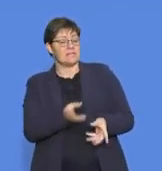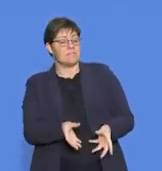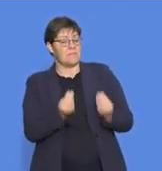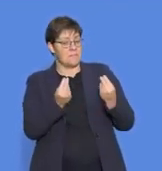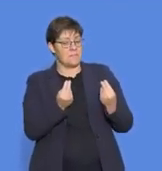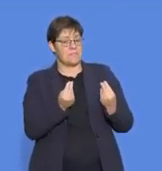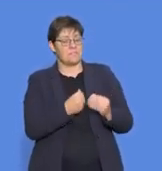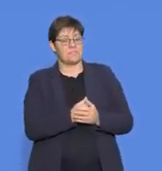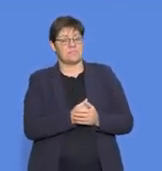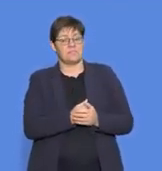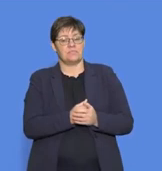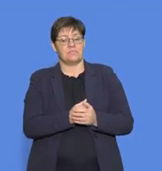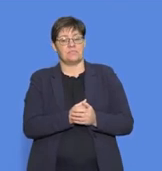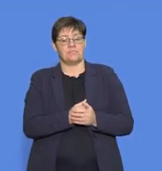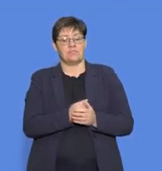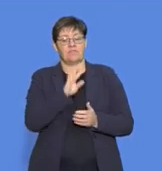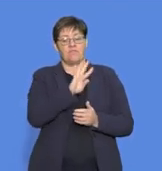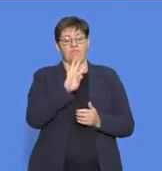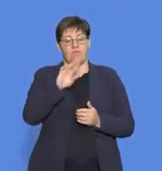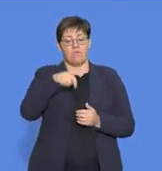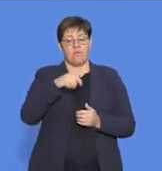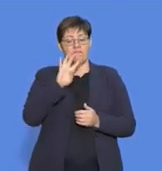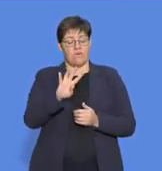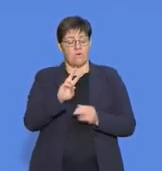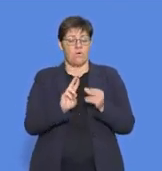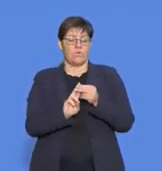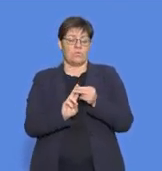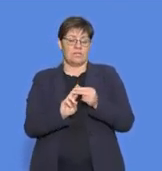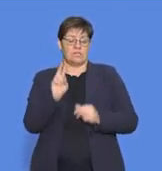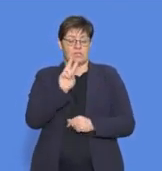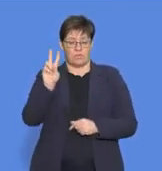that we're given. And remember, it's our units squared. So our answer is